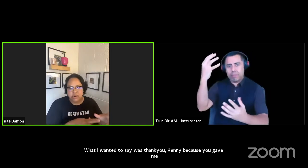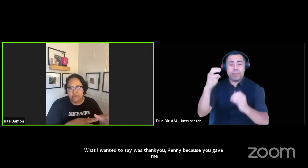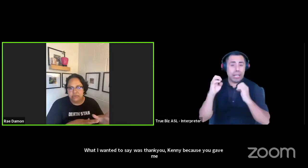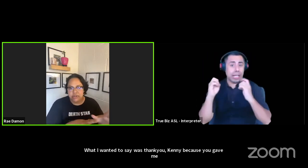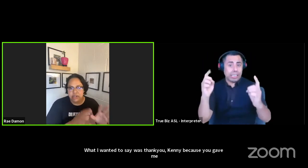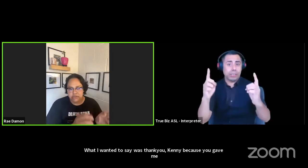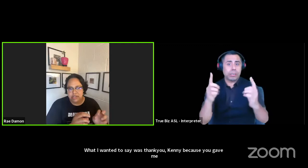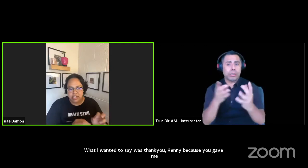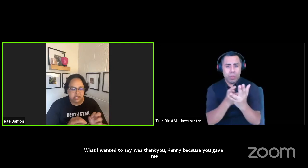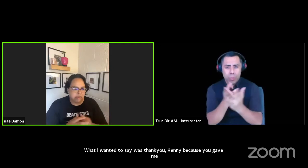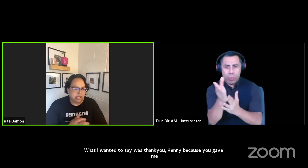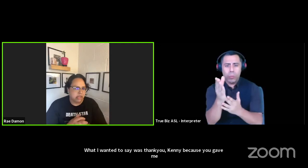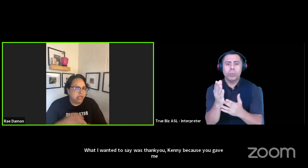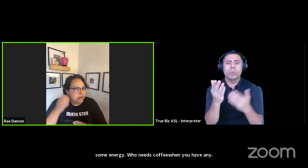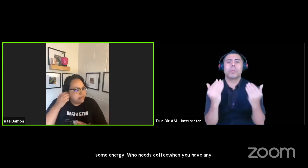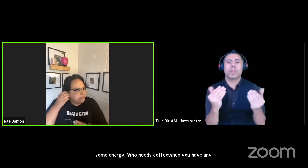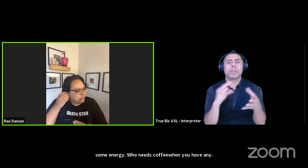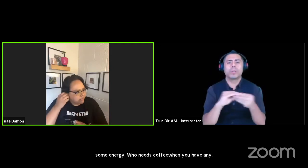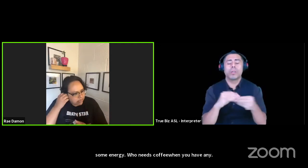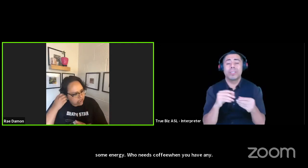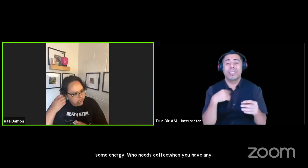have my notes over here, so I stay on topic.